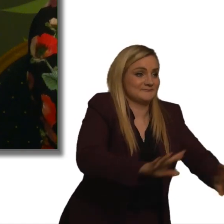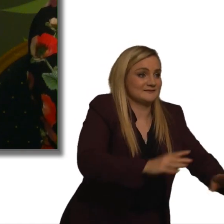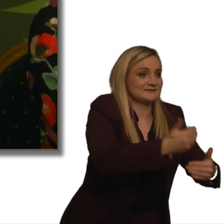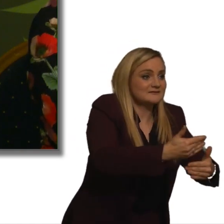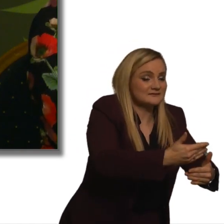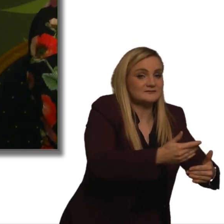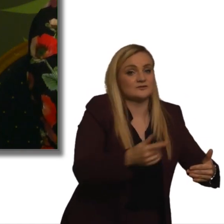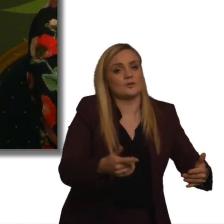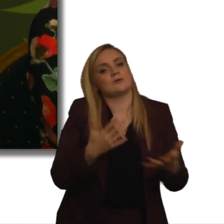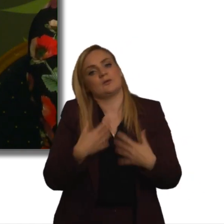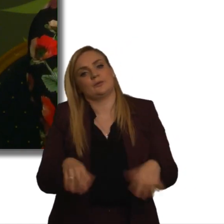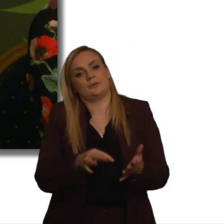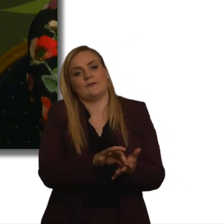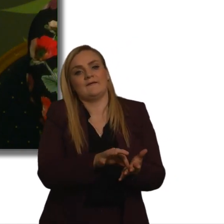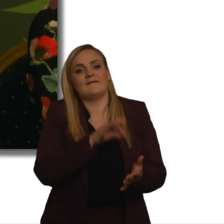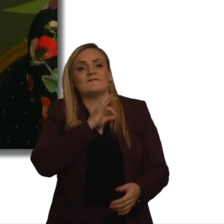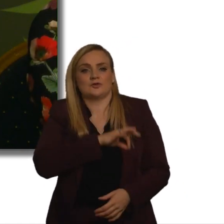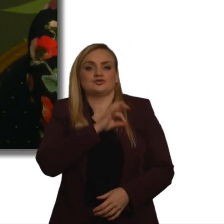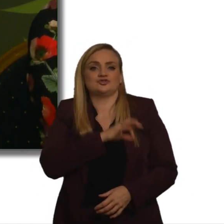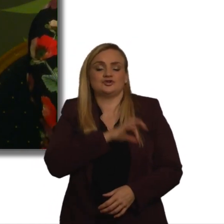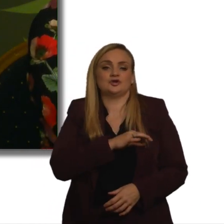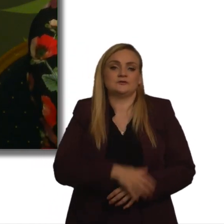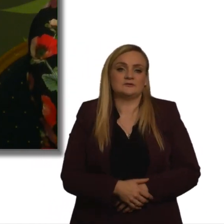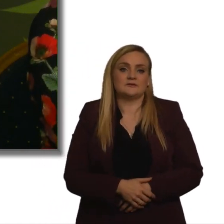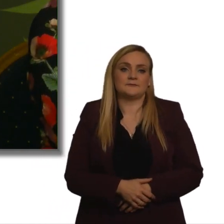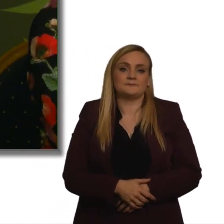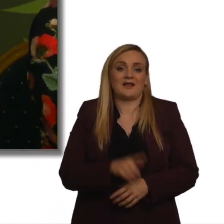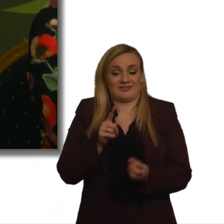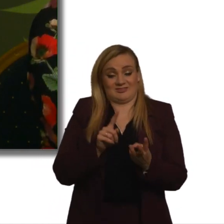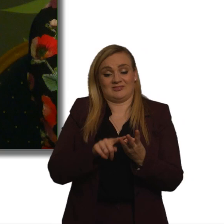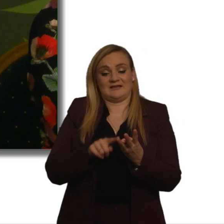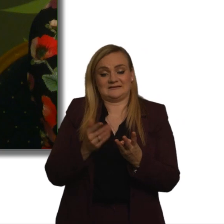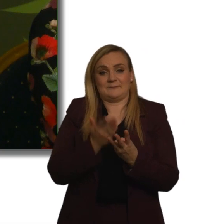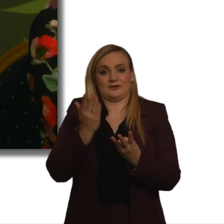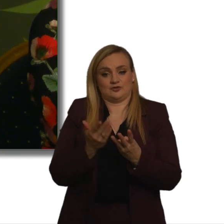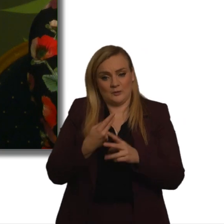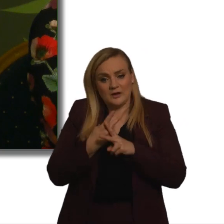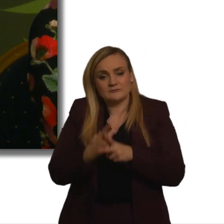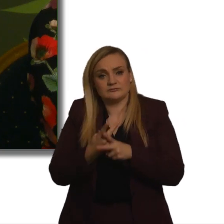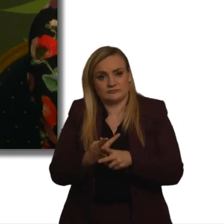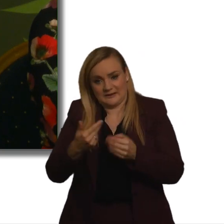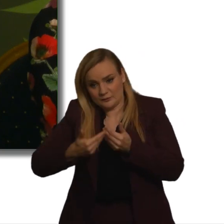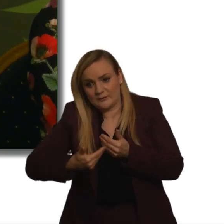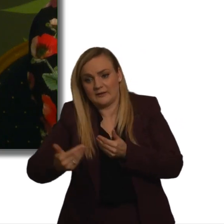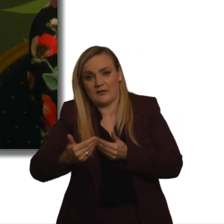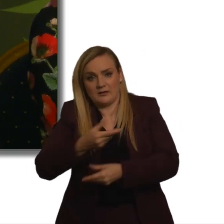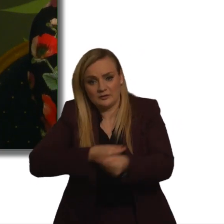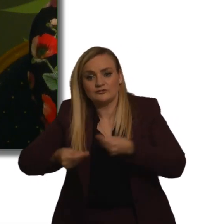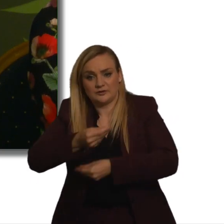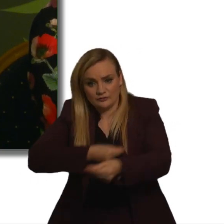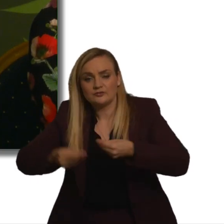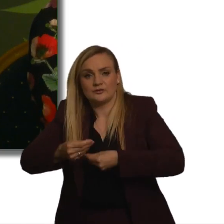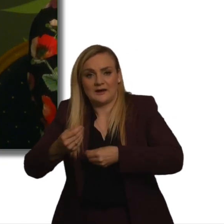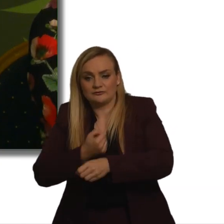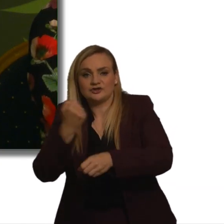So we're very fortunate to have it. One of the duties of care to that third arm is to make sure that it is something that is recycled, regenerates